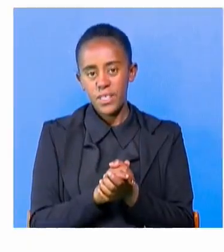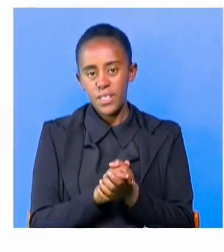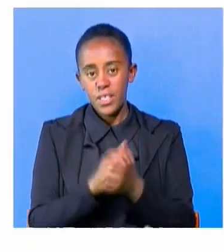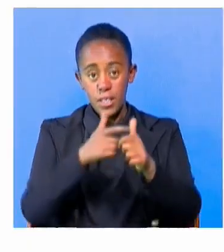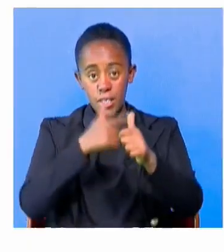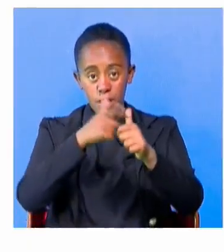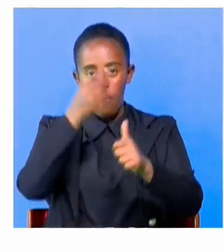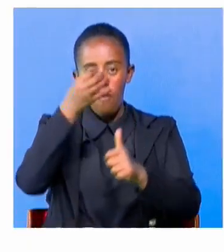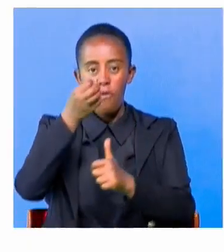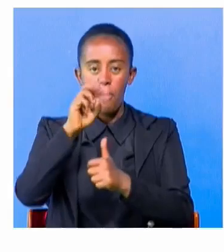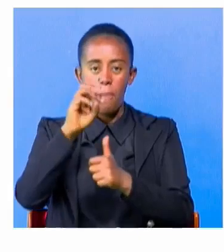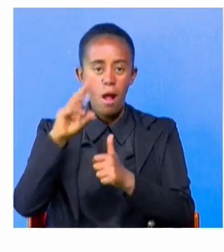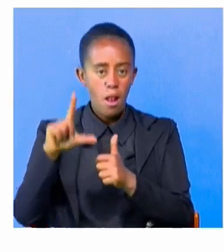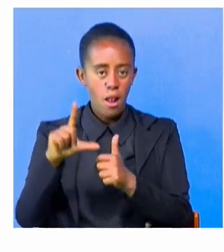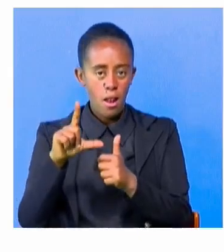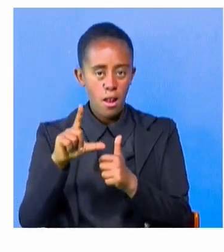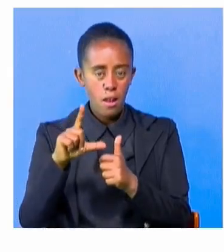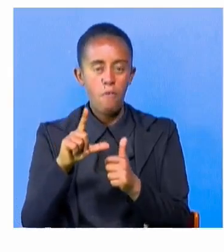formal greeting.